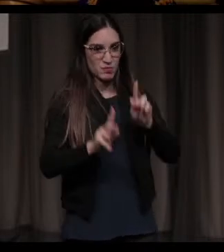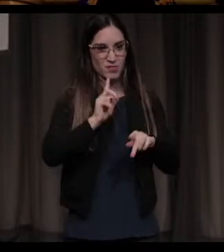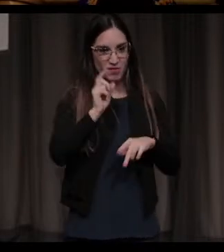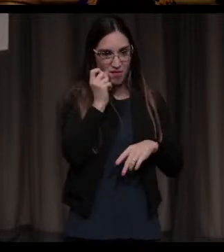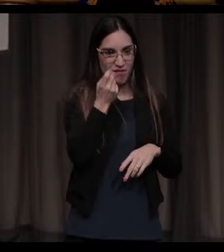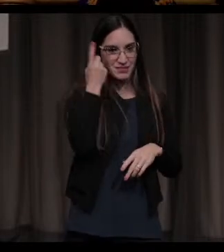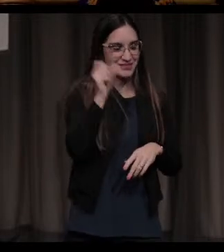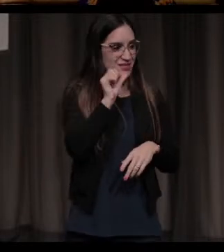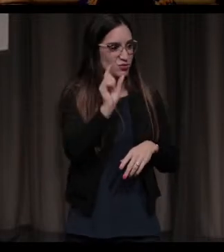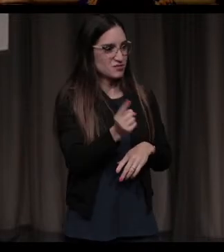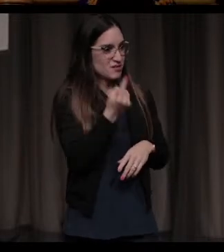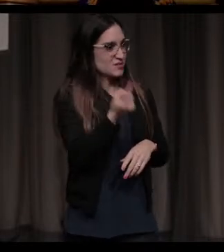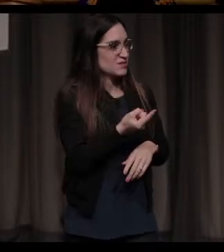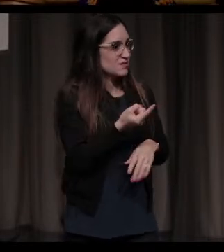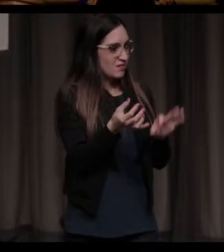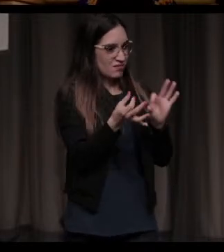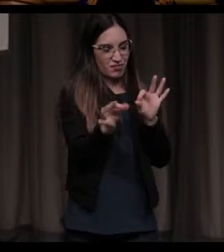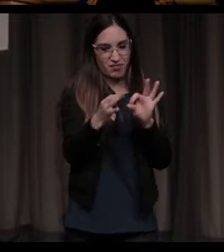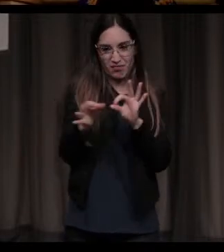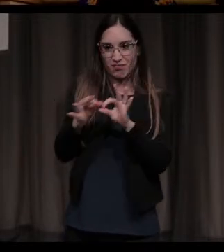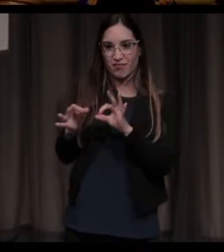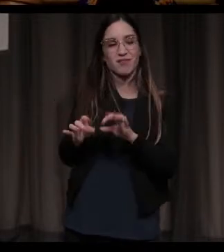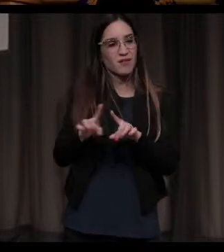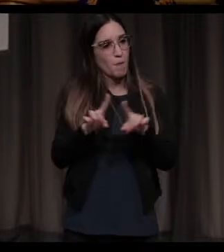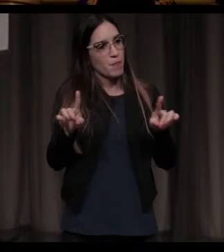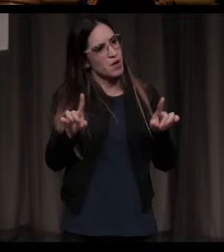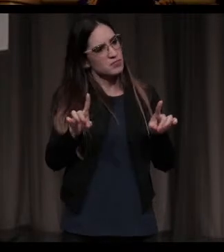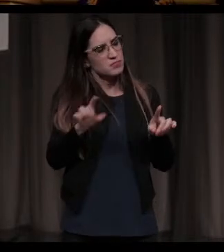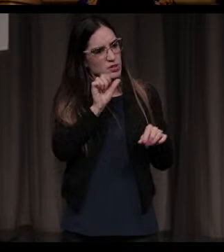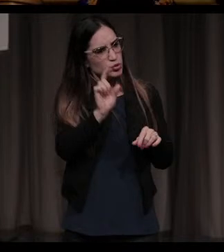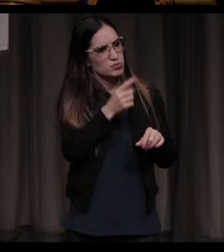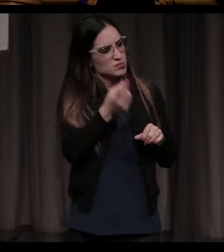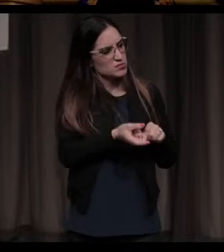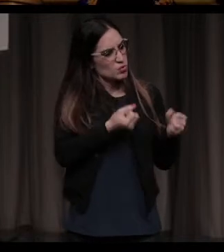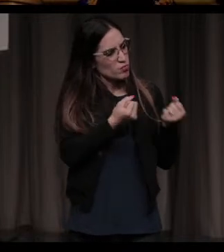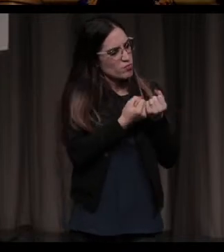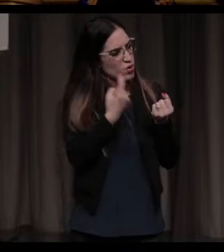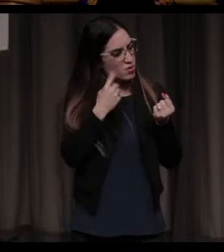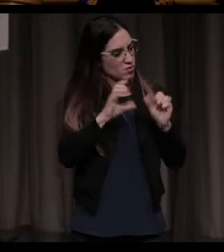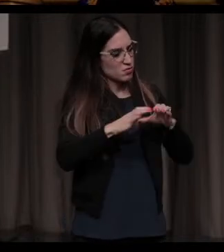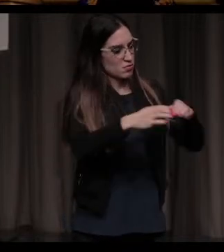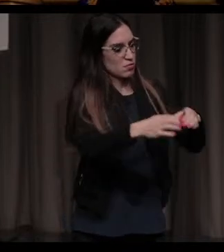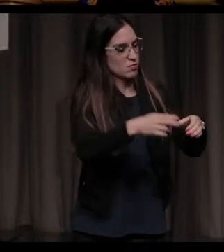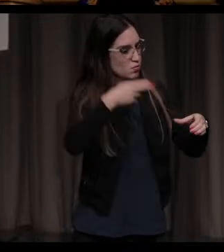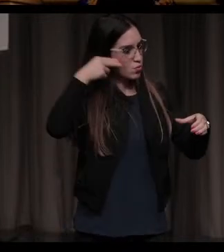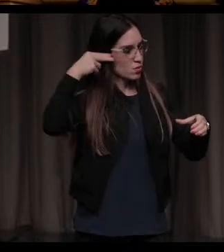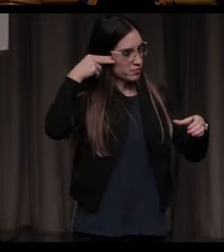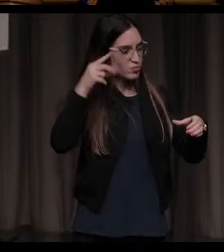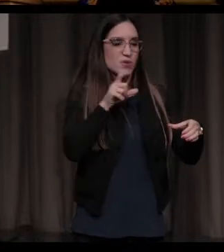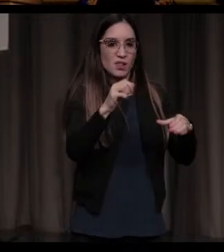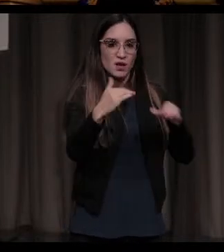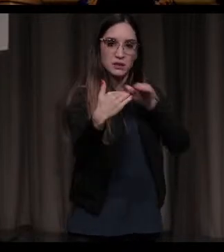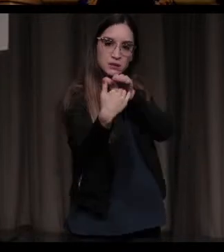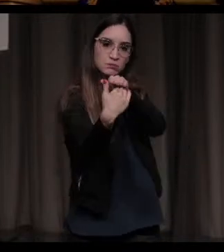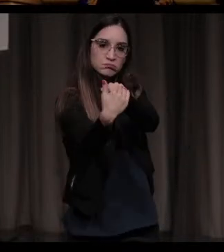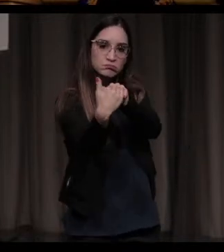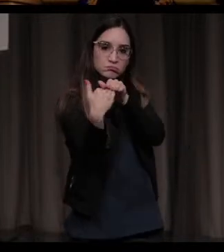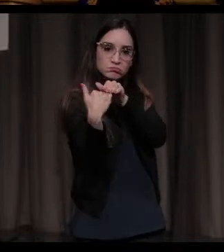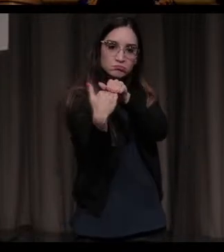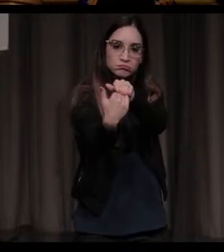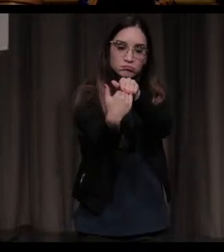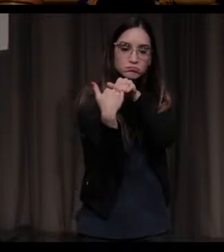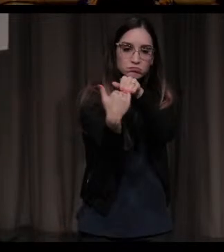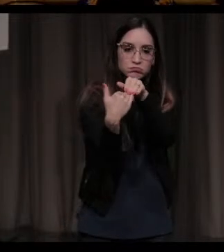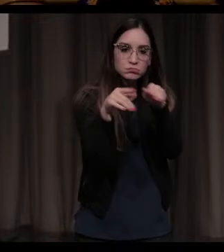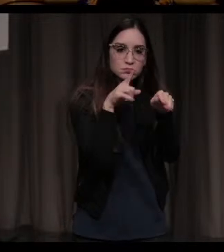the latest fad to be supporting Indigenous people. It's something that really has to be built on equity, and something really fundamental